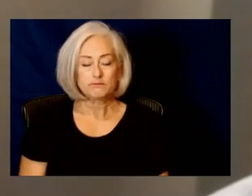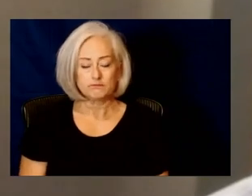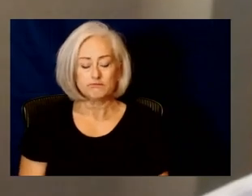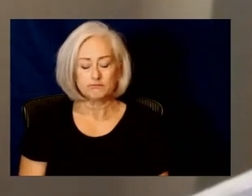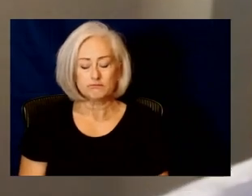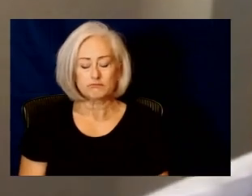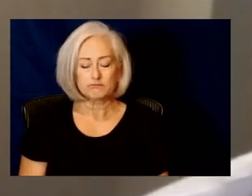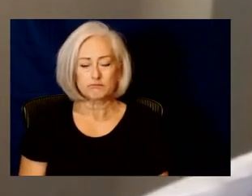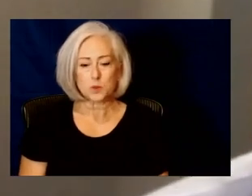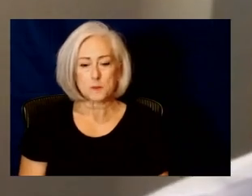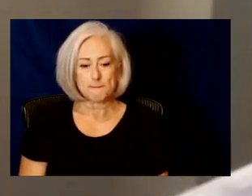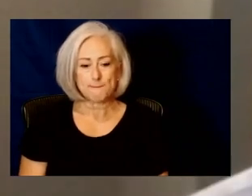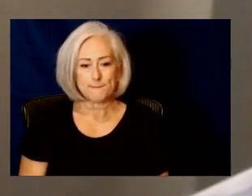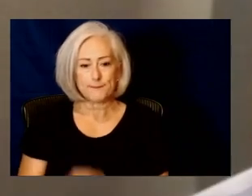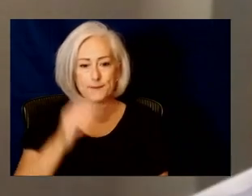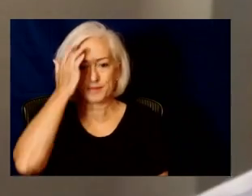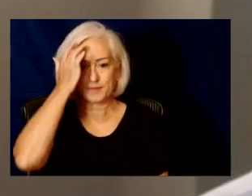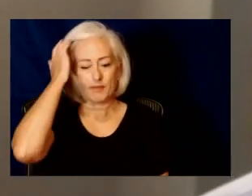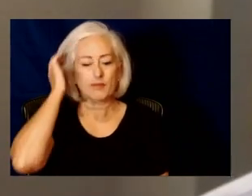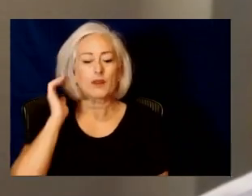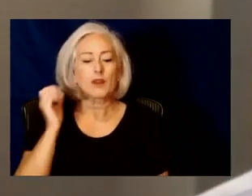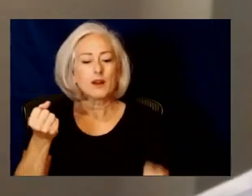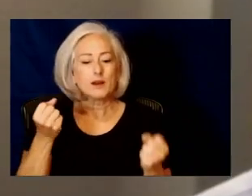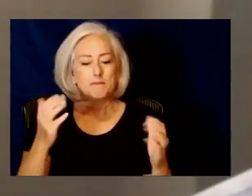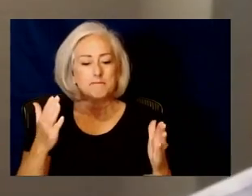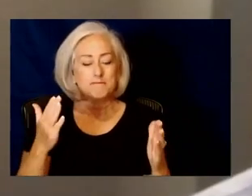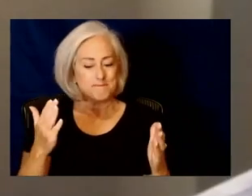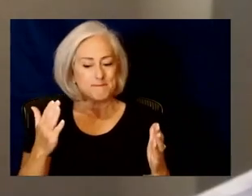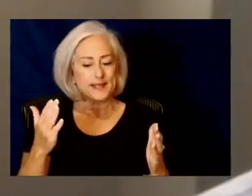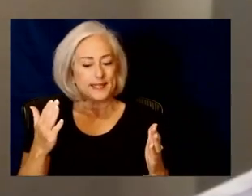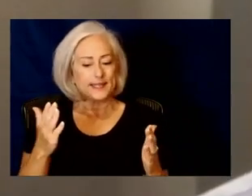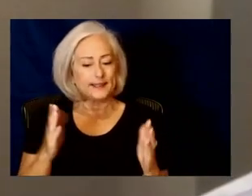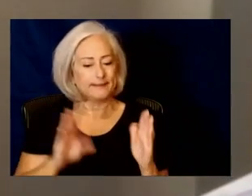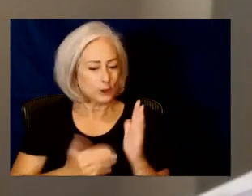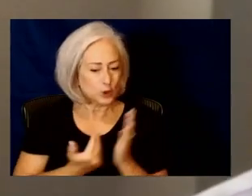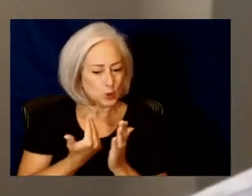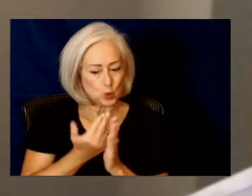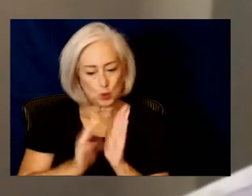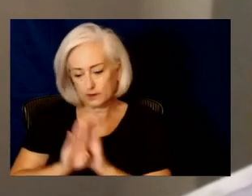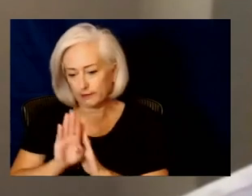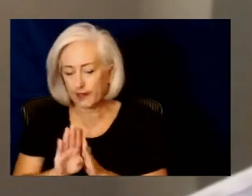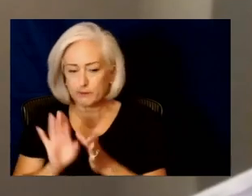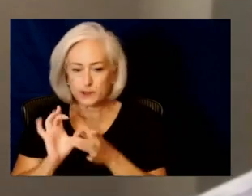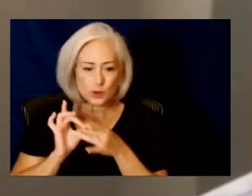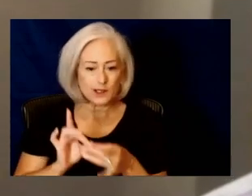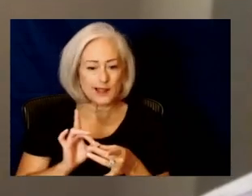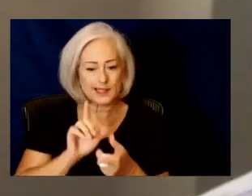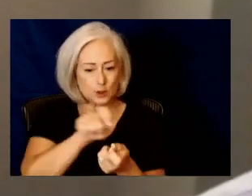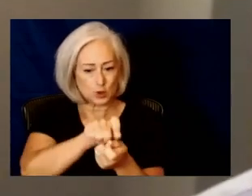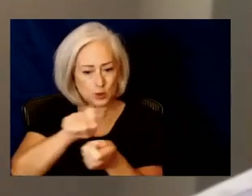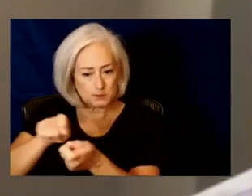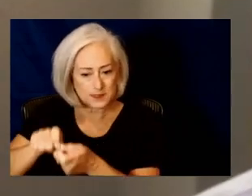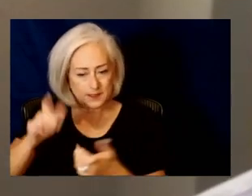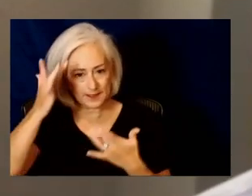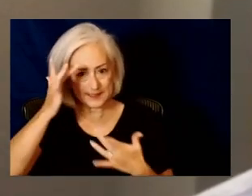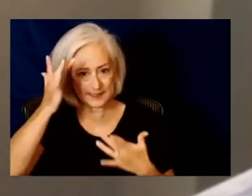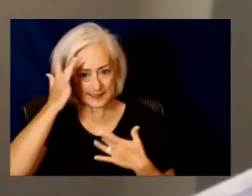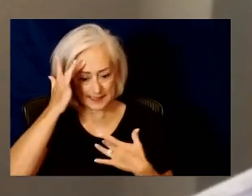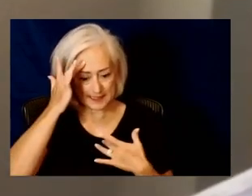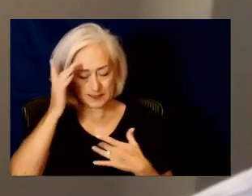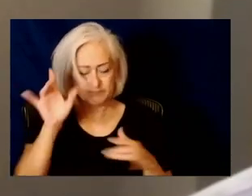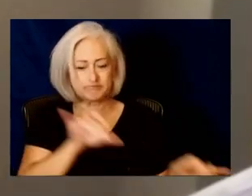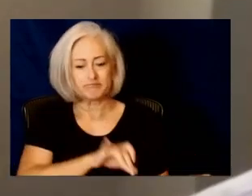as has been the case with many advances in the treatment of specific diseases, this is also true for treatment of lung cancer in that it's become